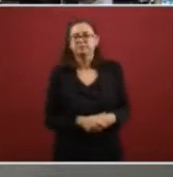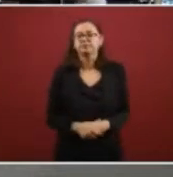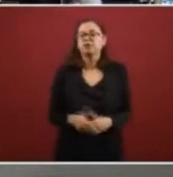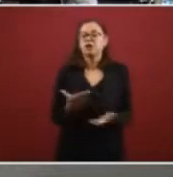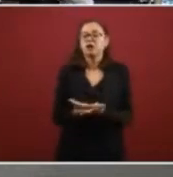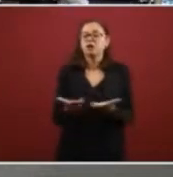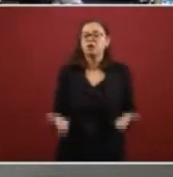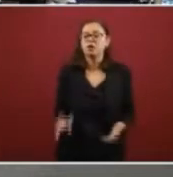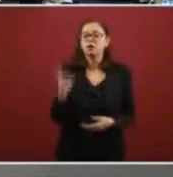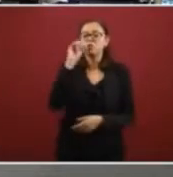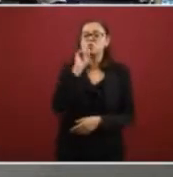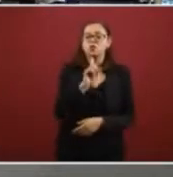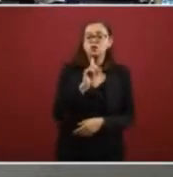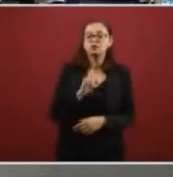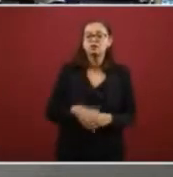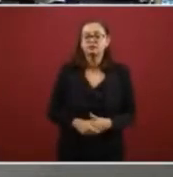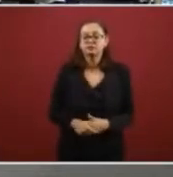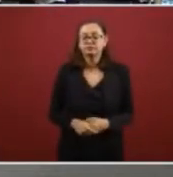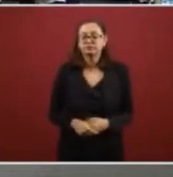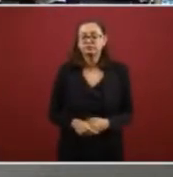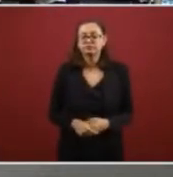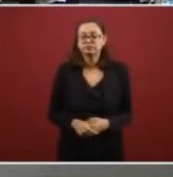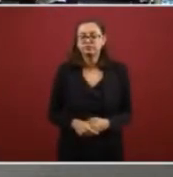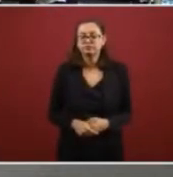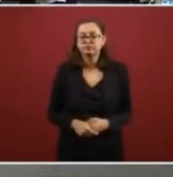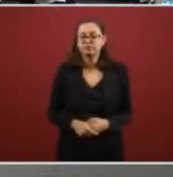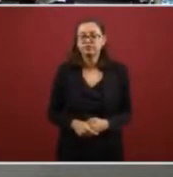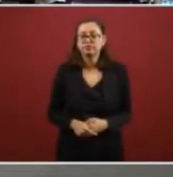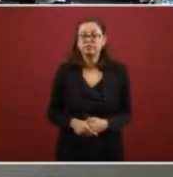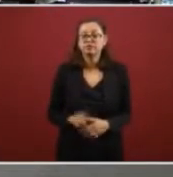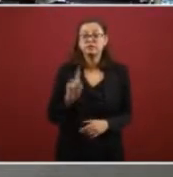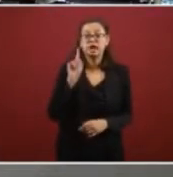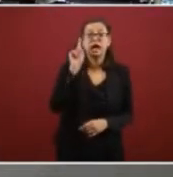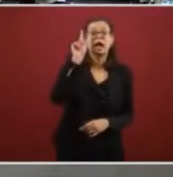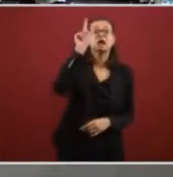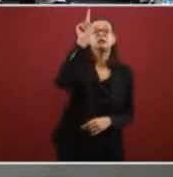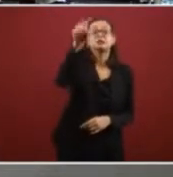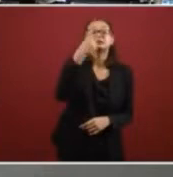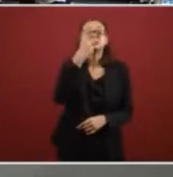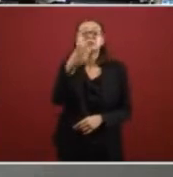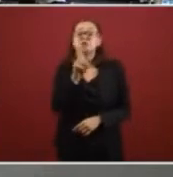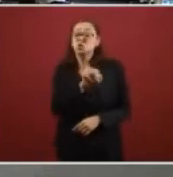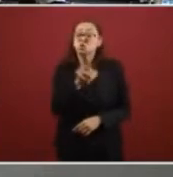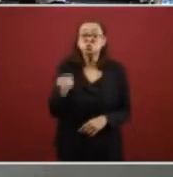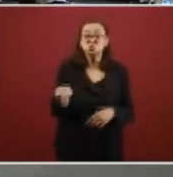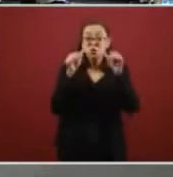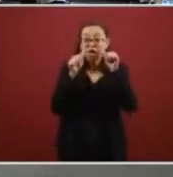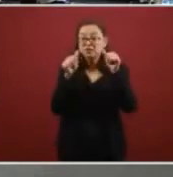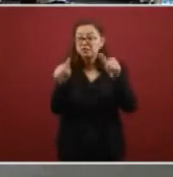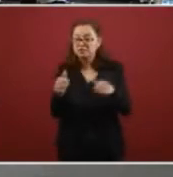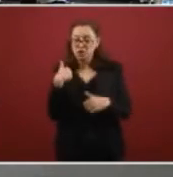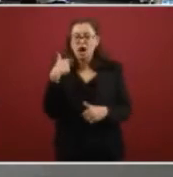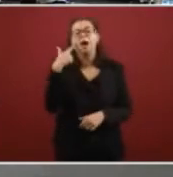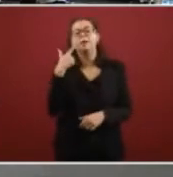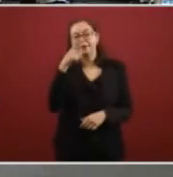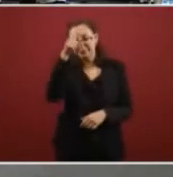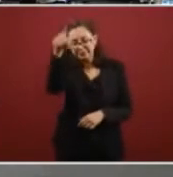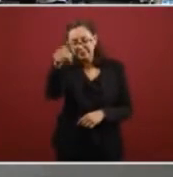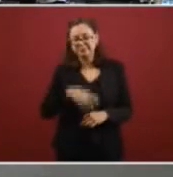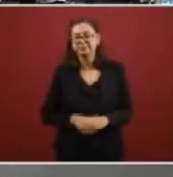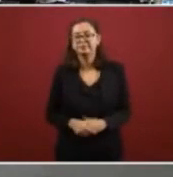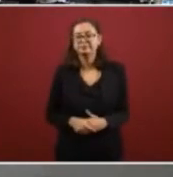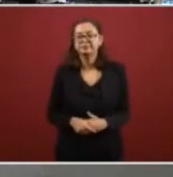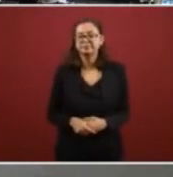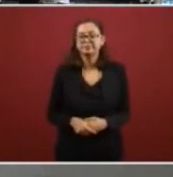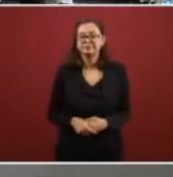President. And now a female. He says now it's the turn of a woman. Okay, because we need to